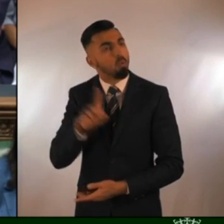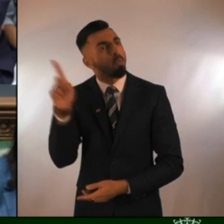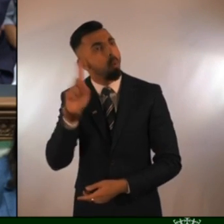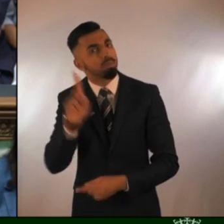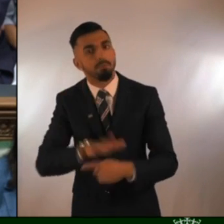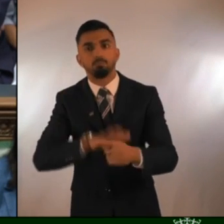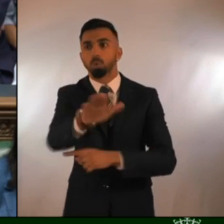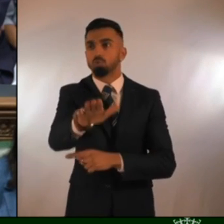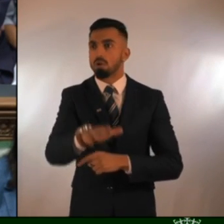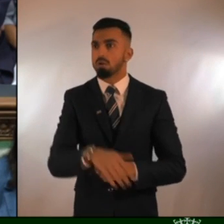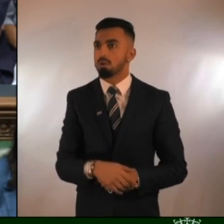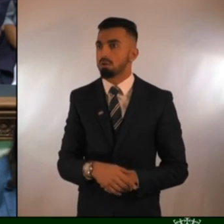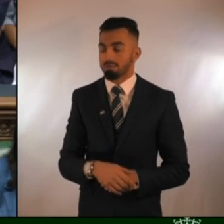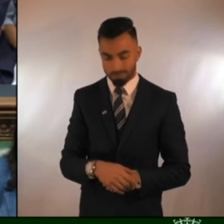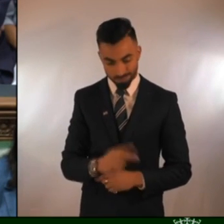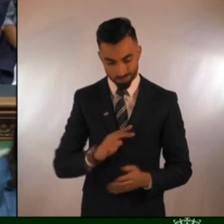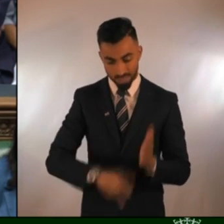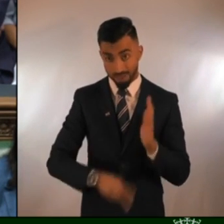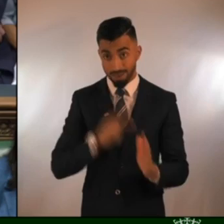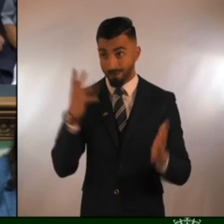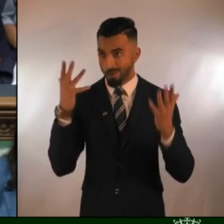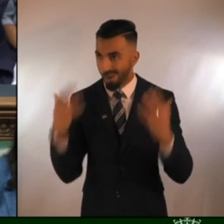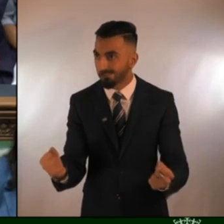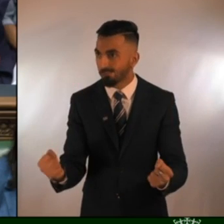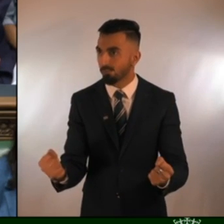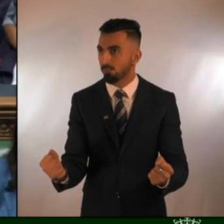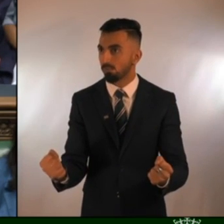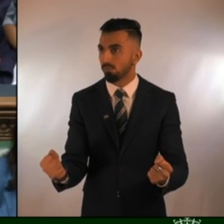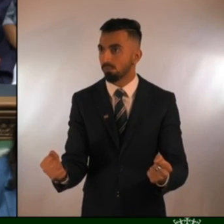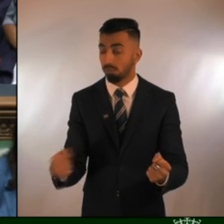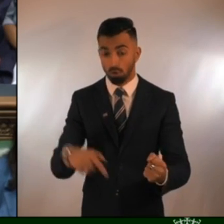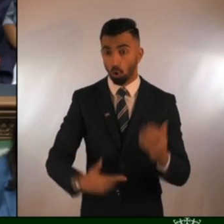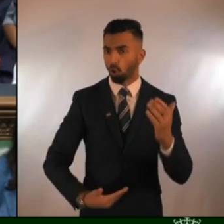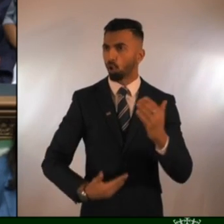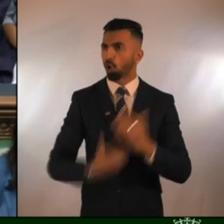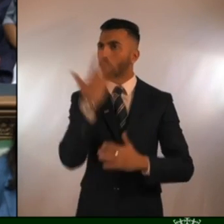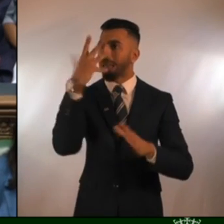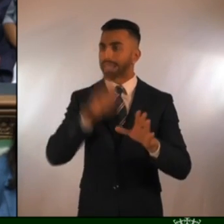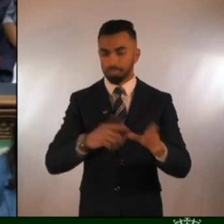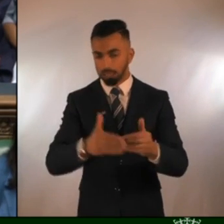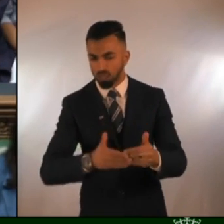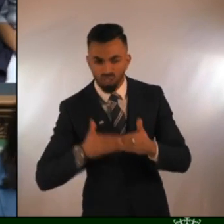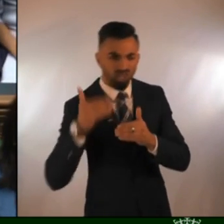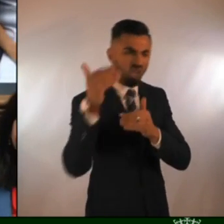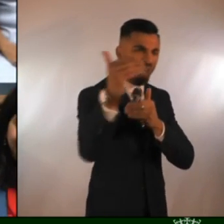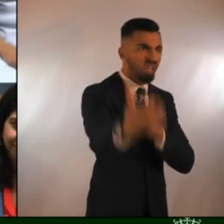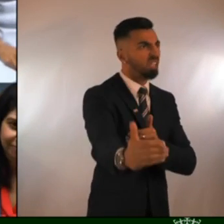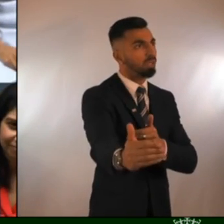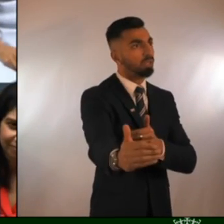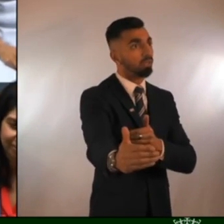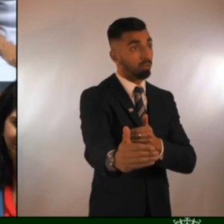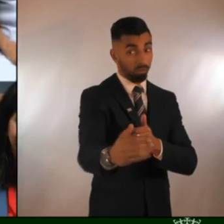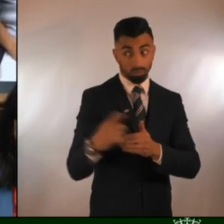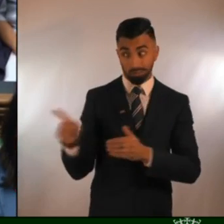prosperity tomorrow. This is the first budget of a new decade, the first in almost 50 years outside the